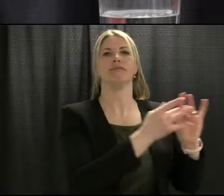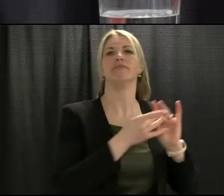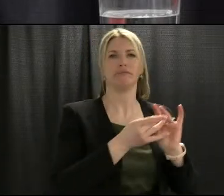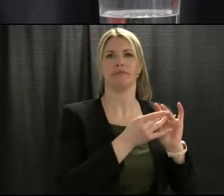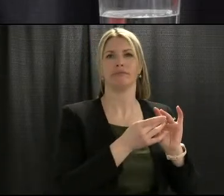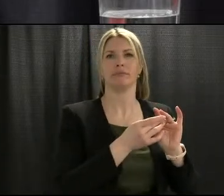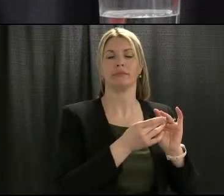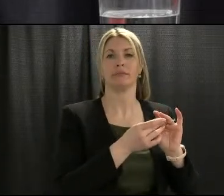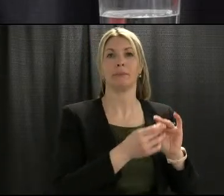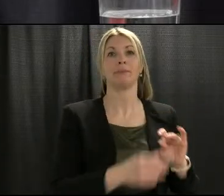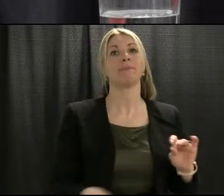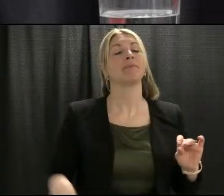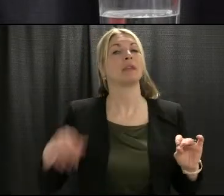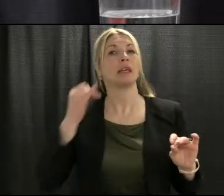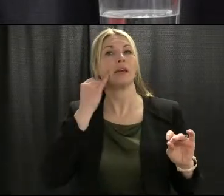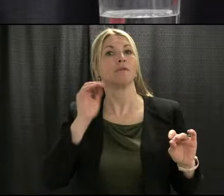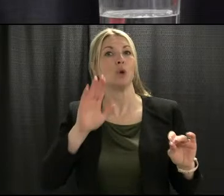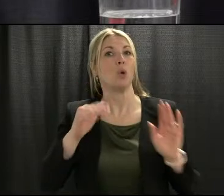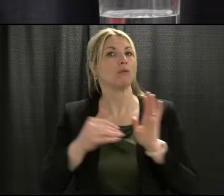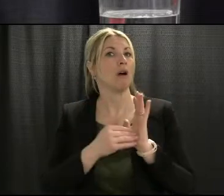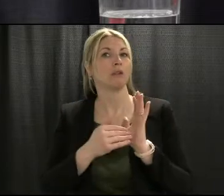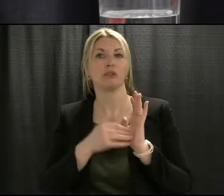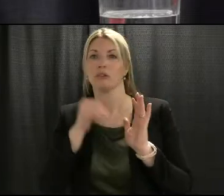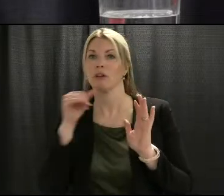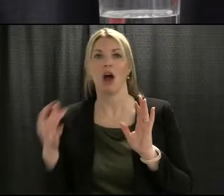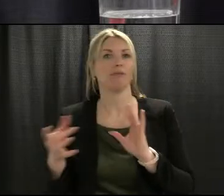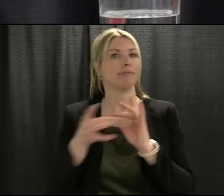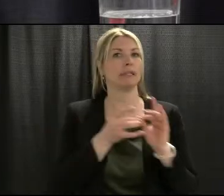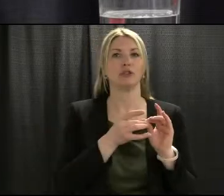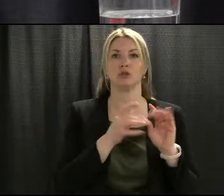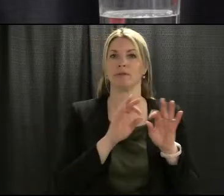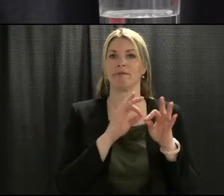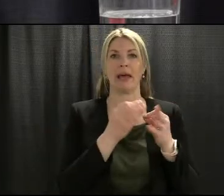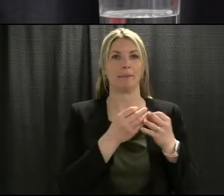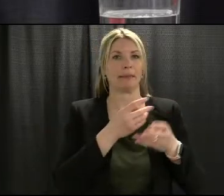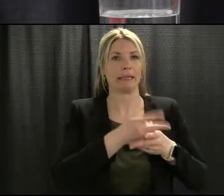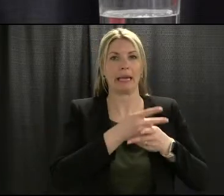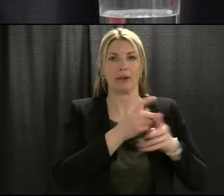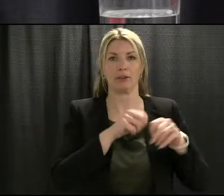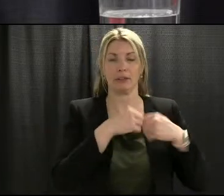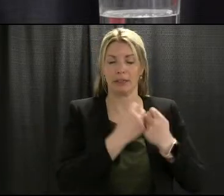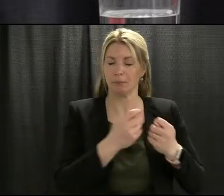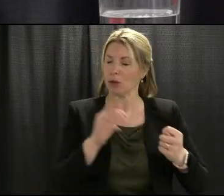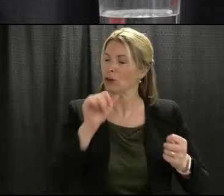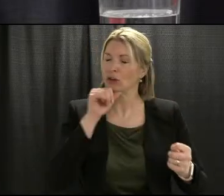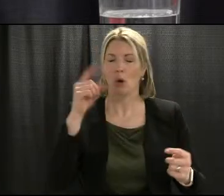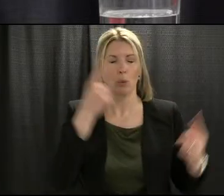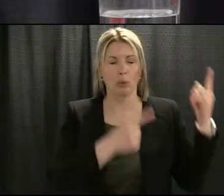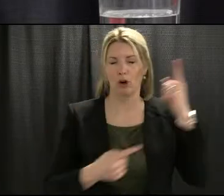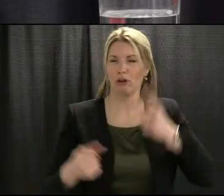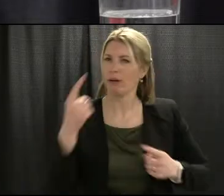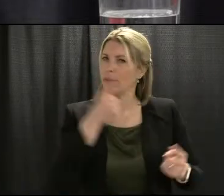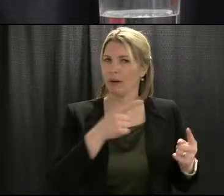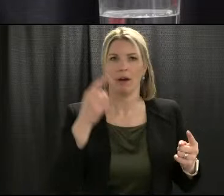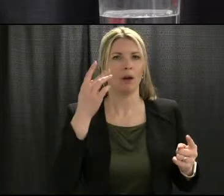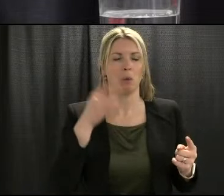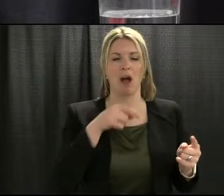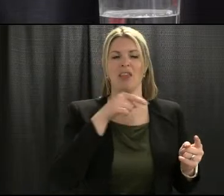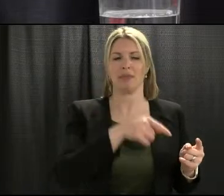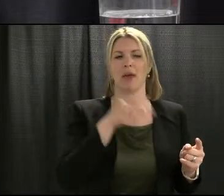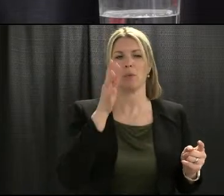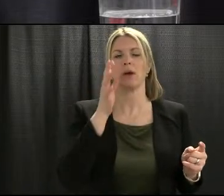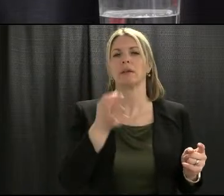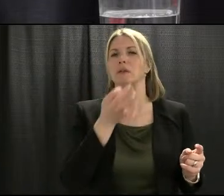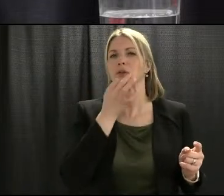work directly with a family care team, no worries, there will be opportunities for them to connect with the team over time so that you and